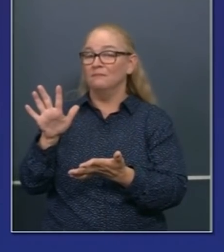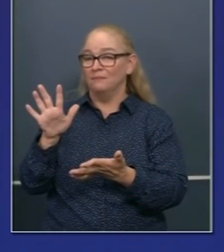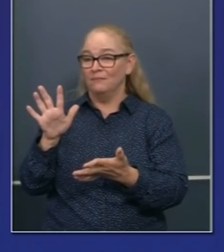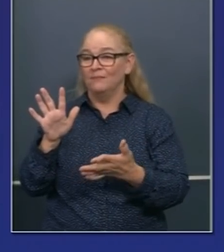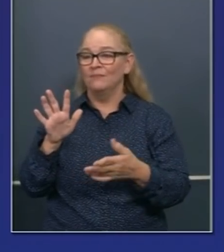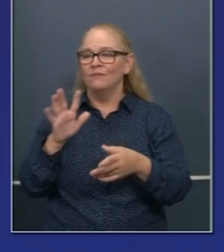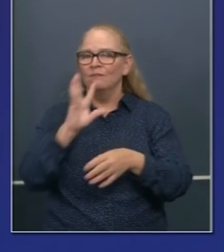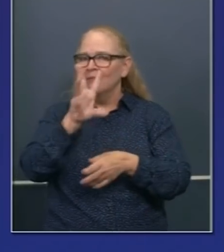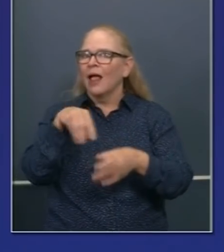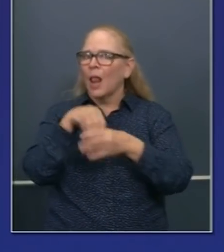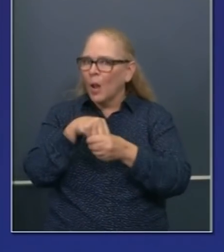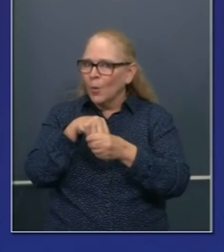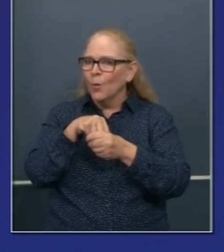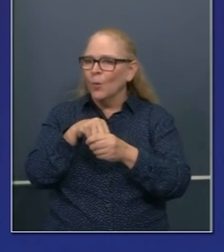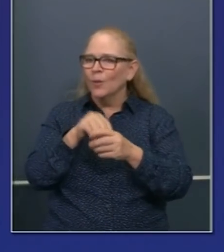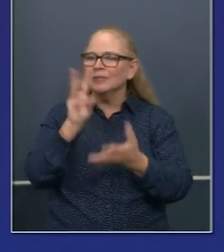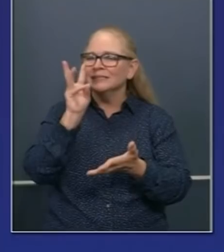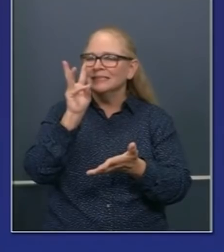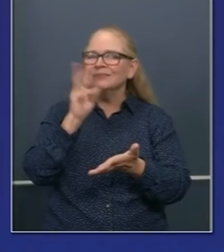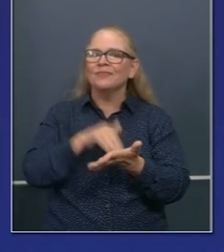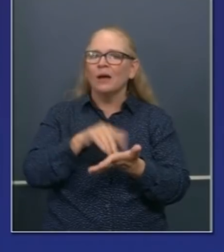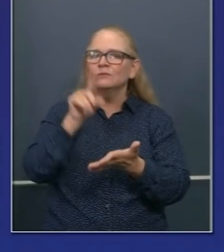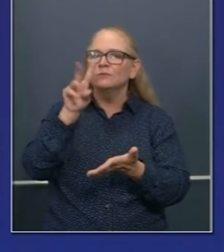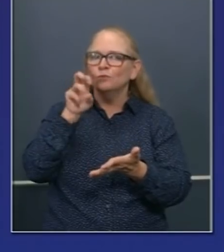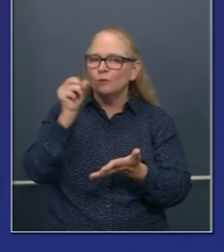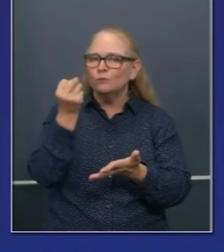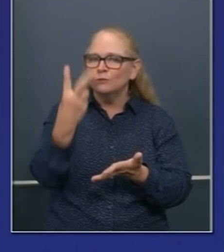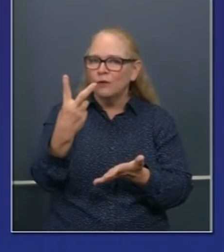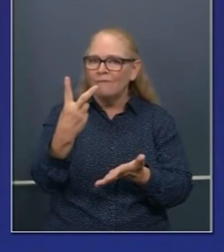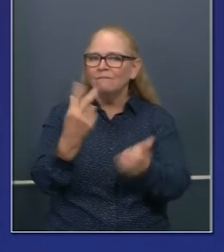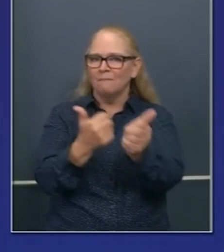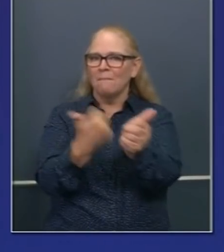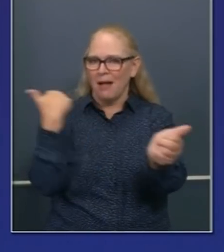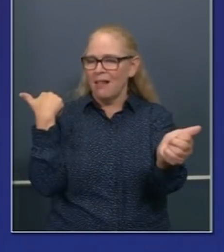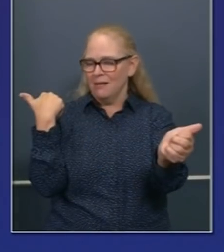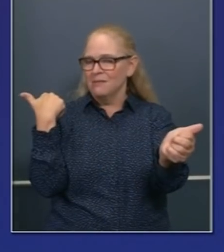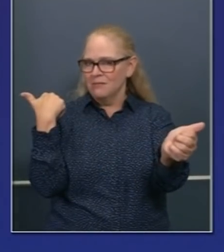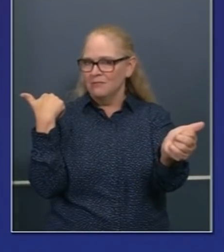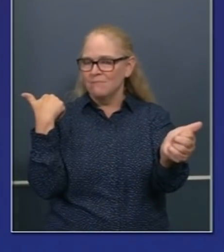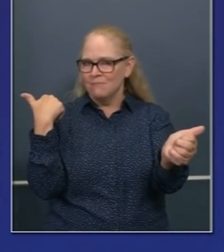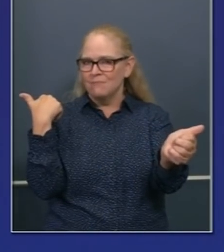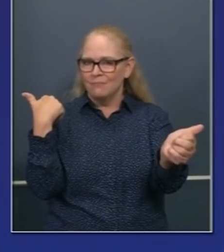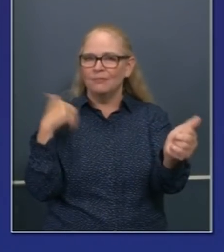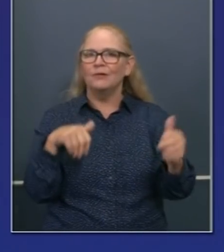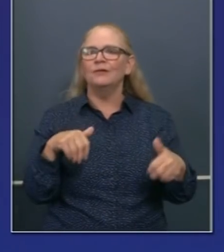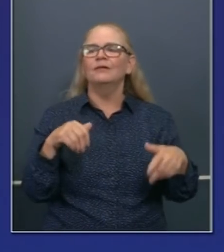includes 6,212 backlogged cases, and the actual number today is